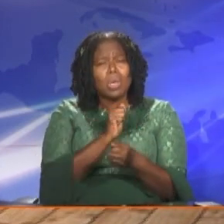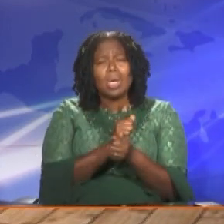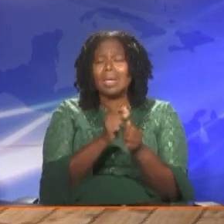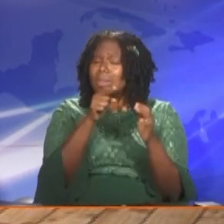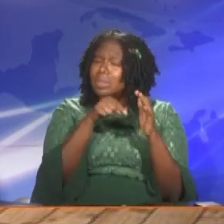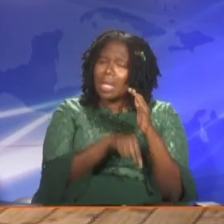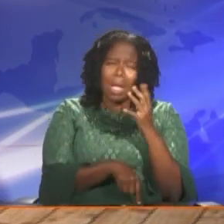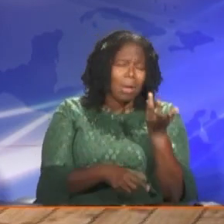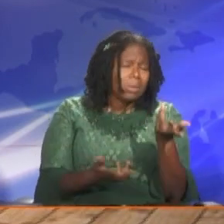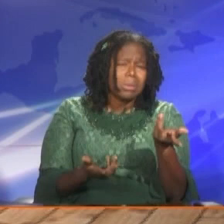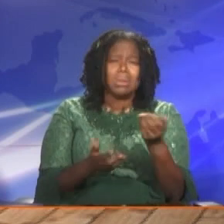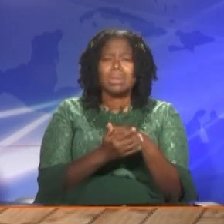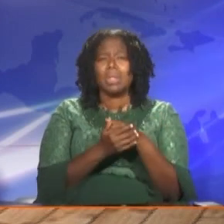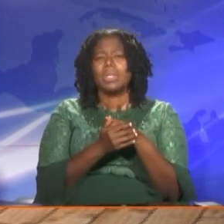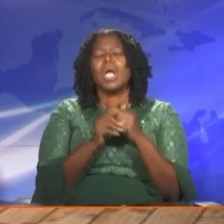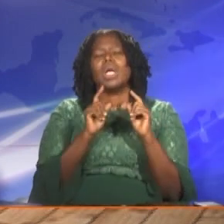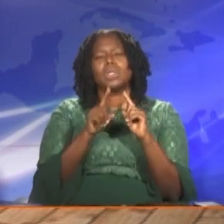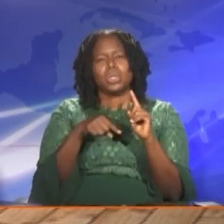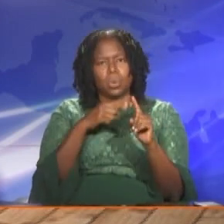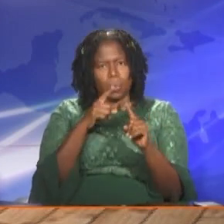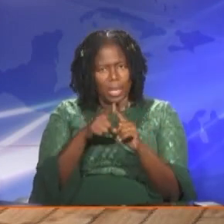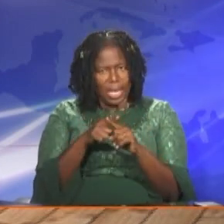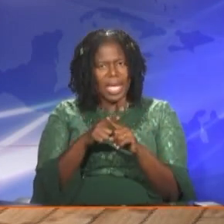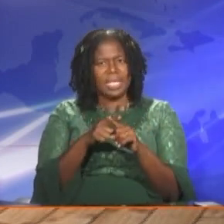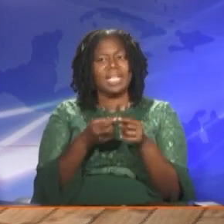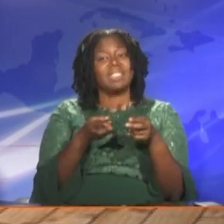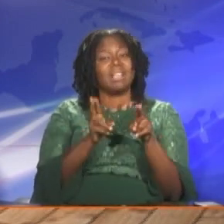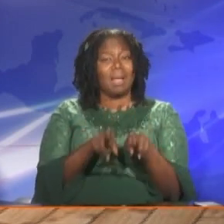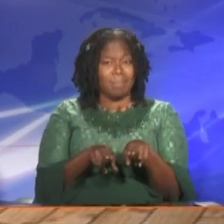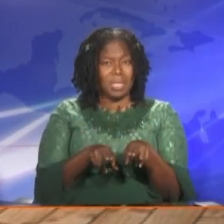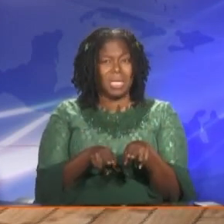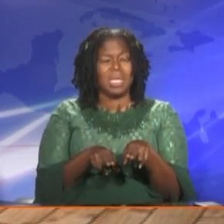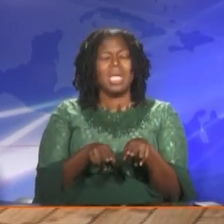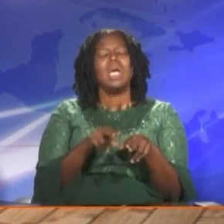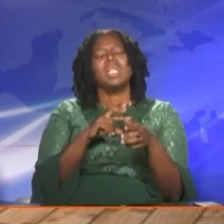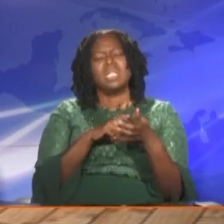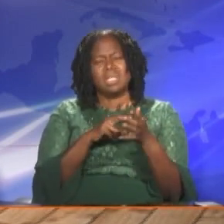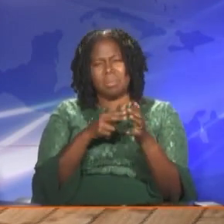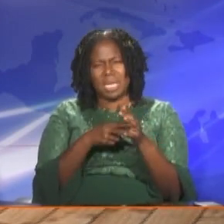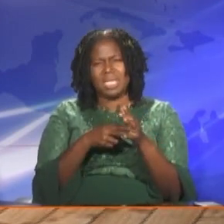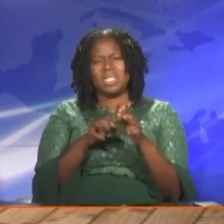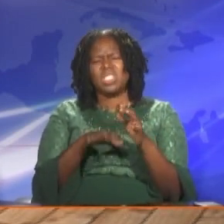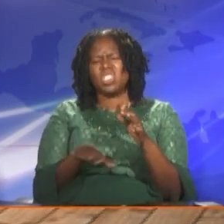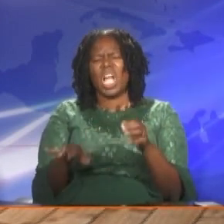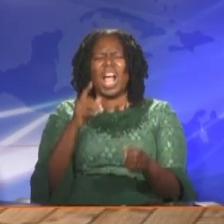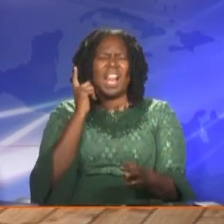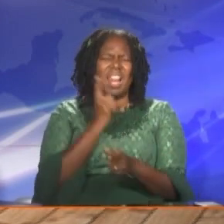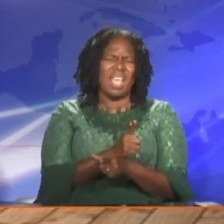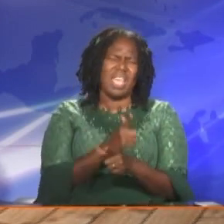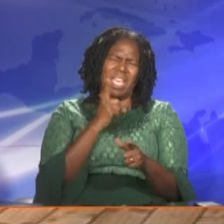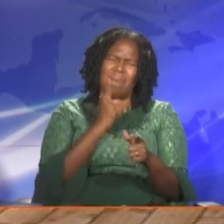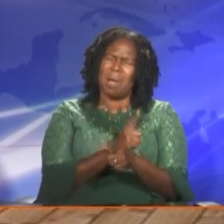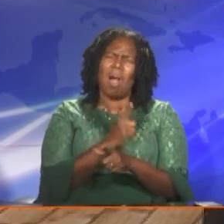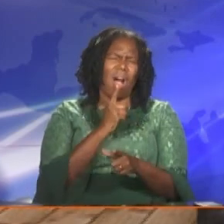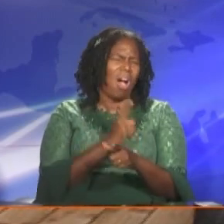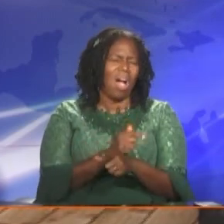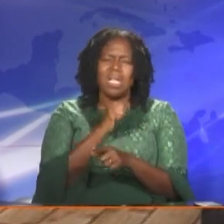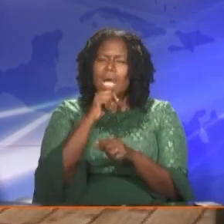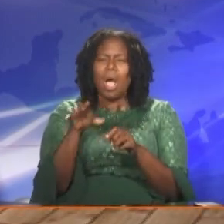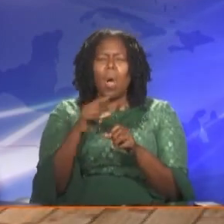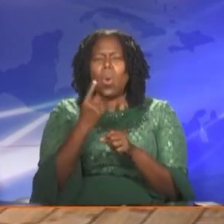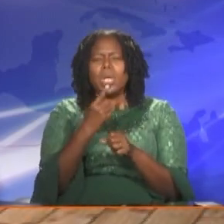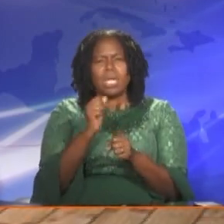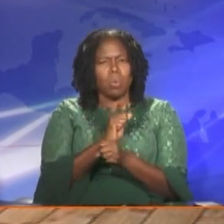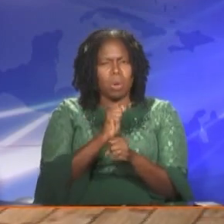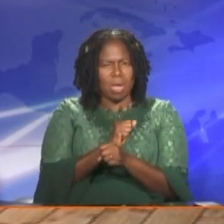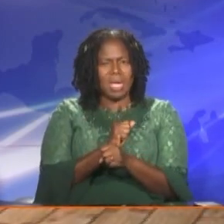for example. So when it goes into those realms, then it moves from child work to child labor. So although it's